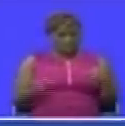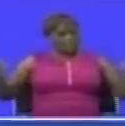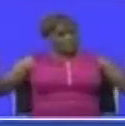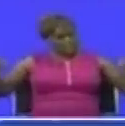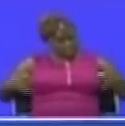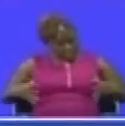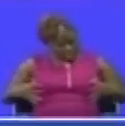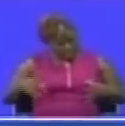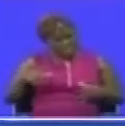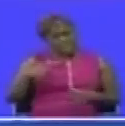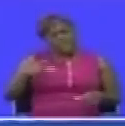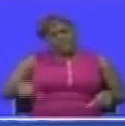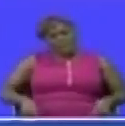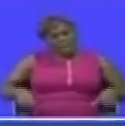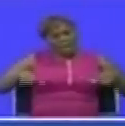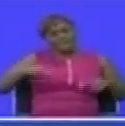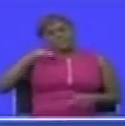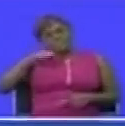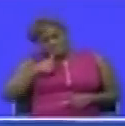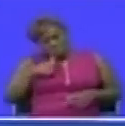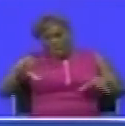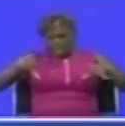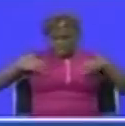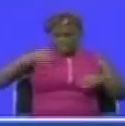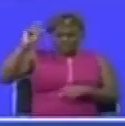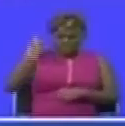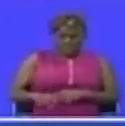was the beginning of a new life and she had to accept and soldier ahead.